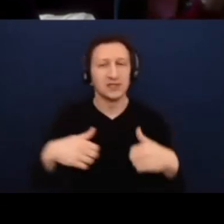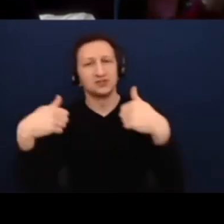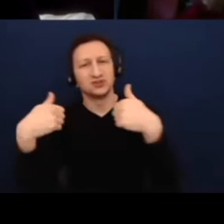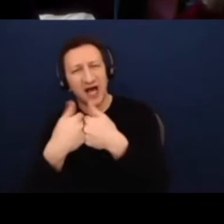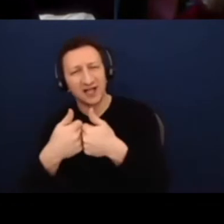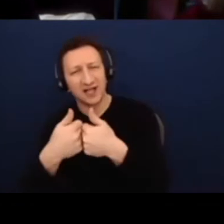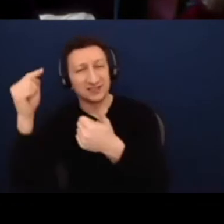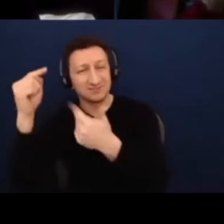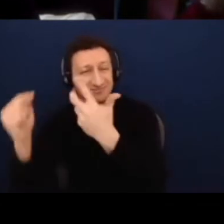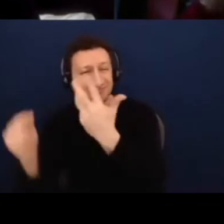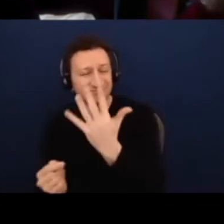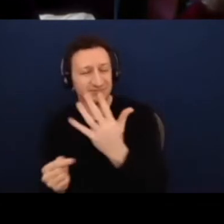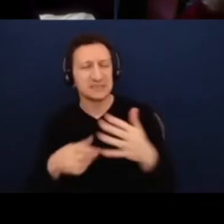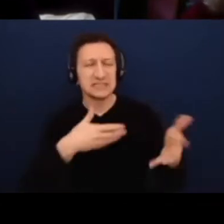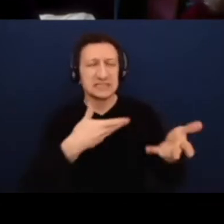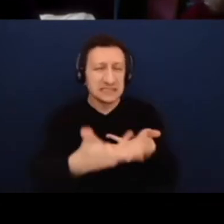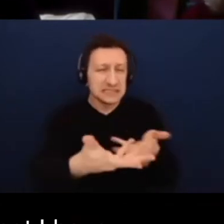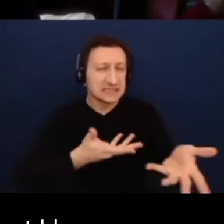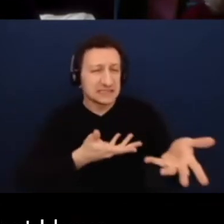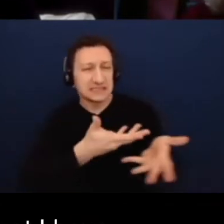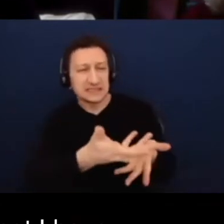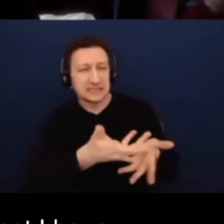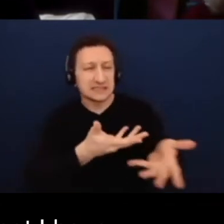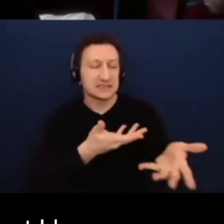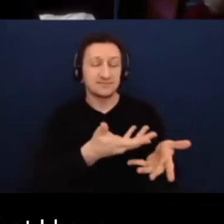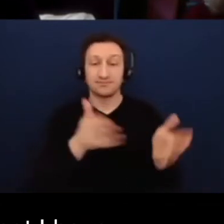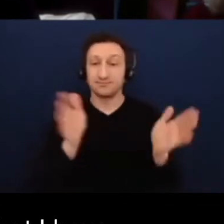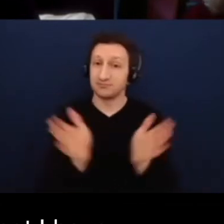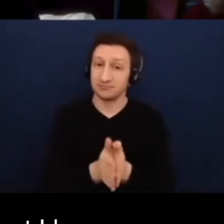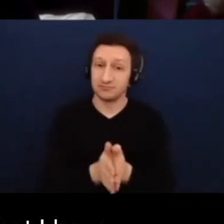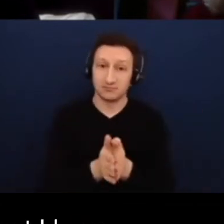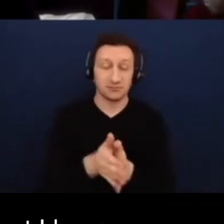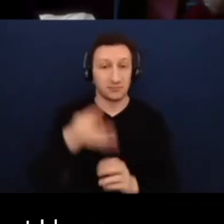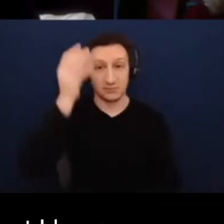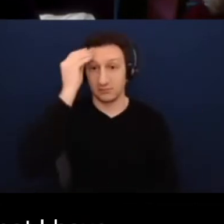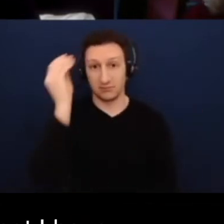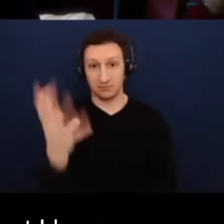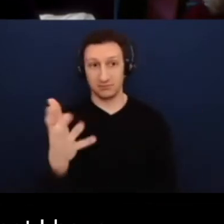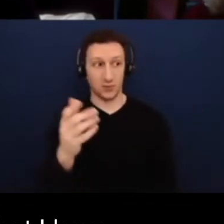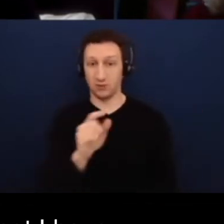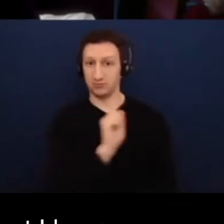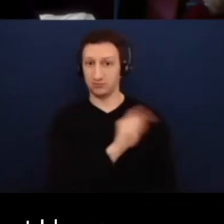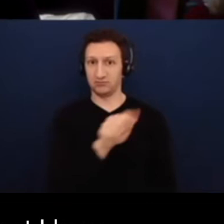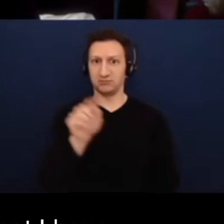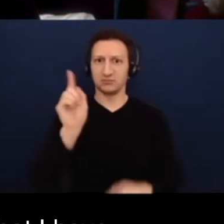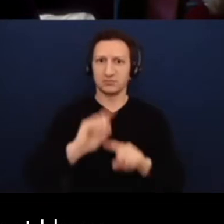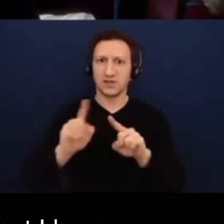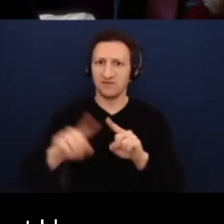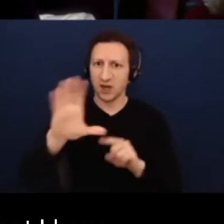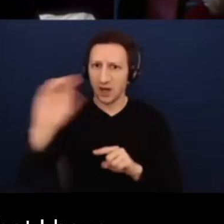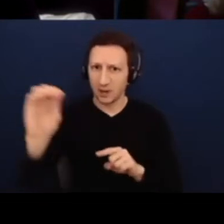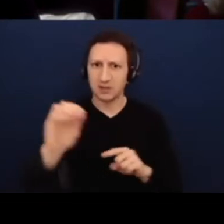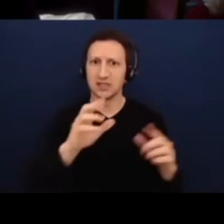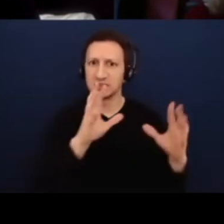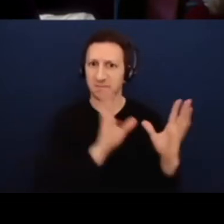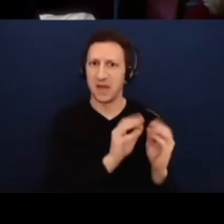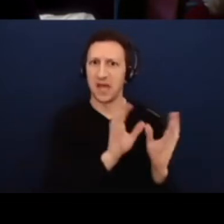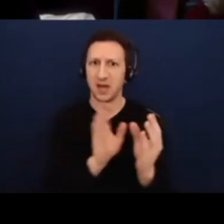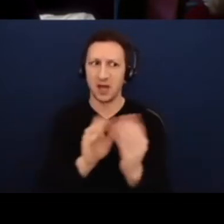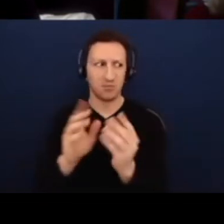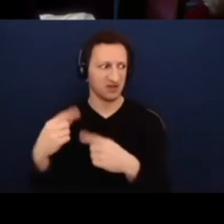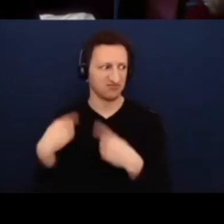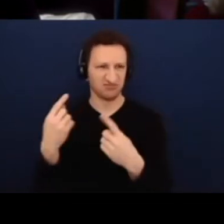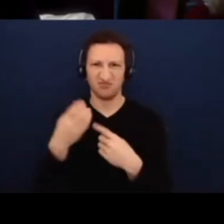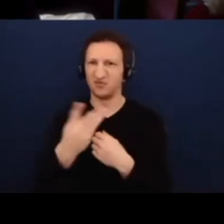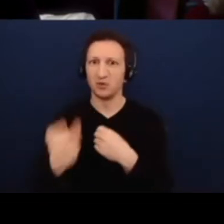say, first and foremost, that the people that I have talked to over the past number of years in the